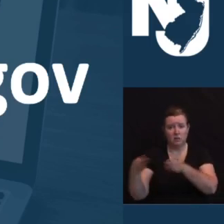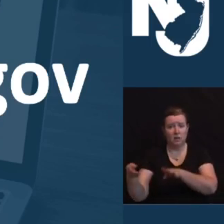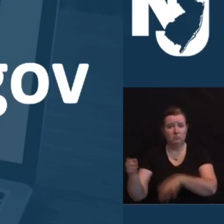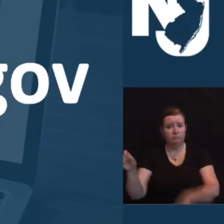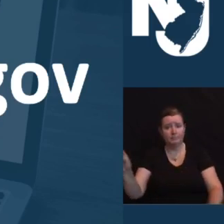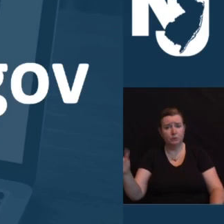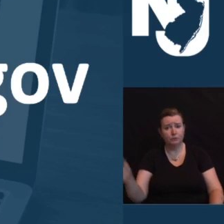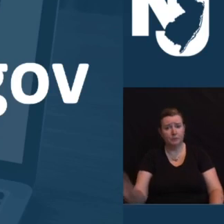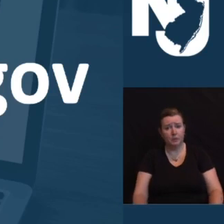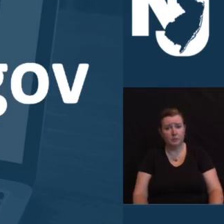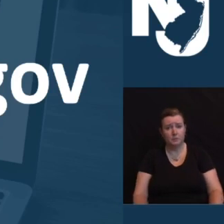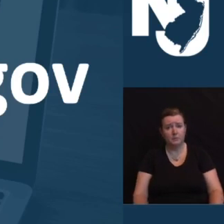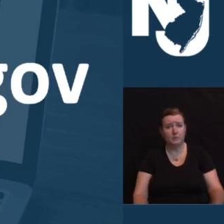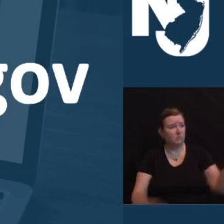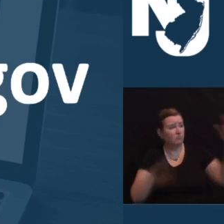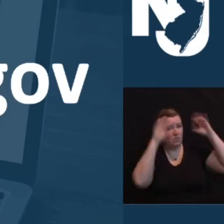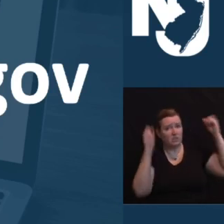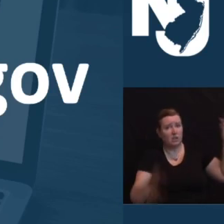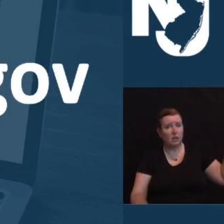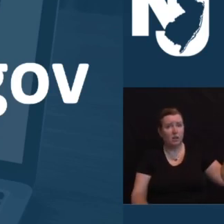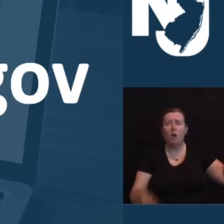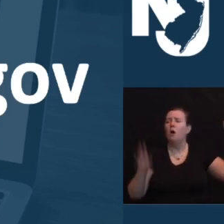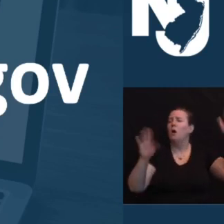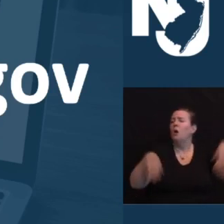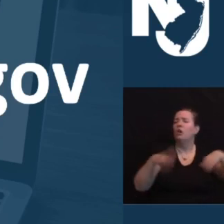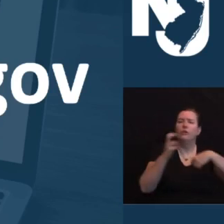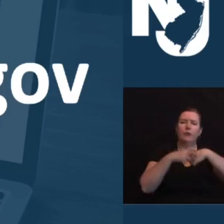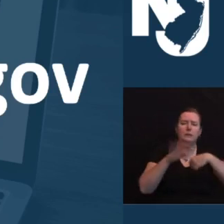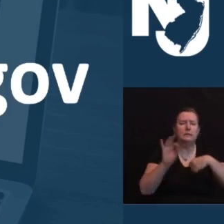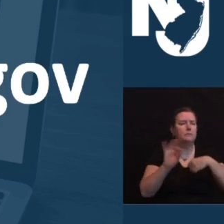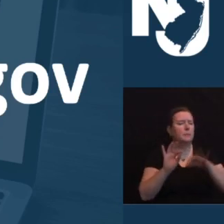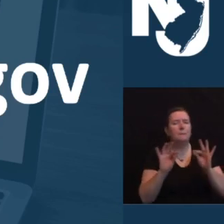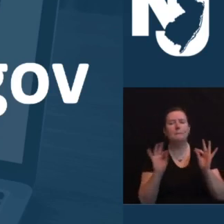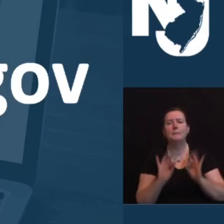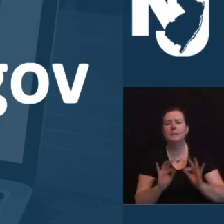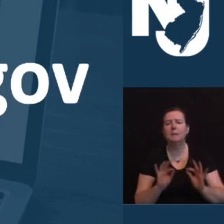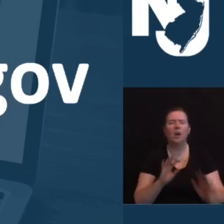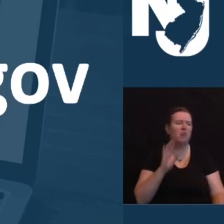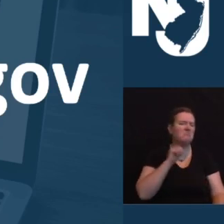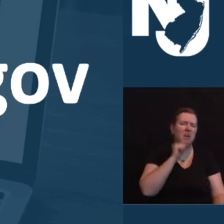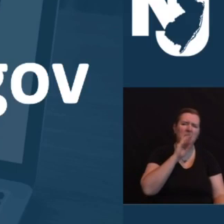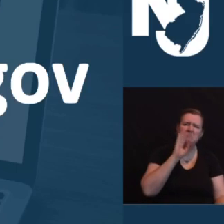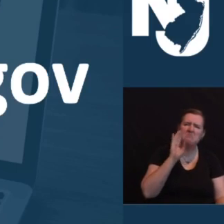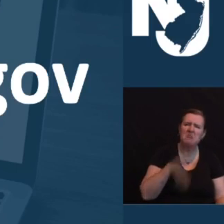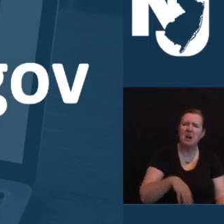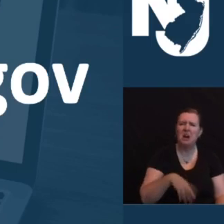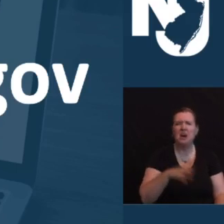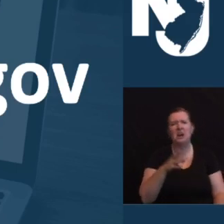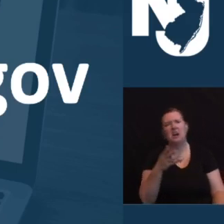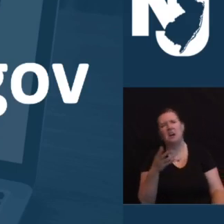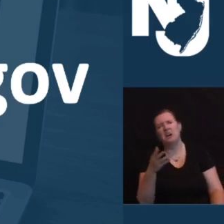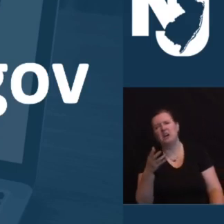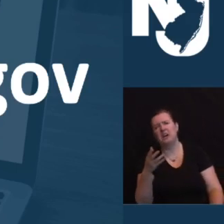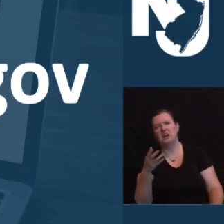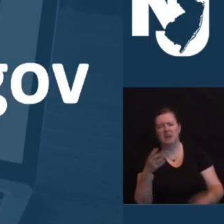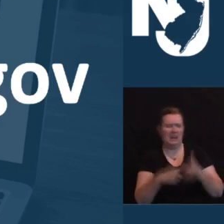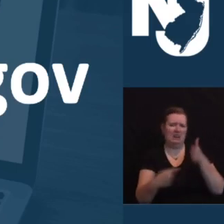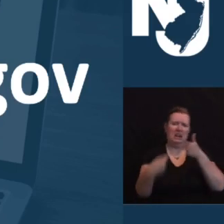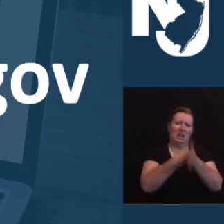So to say this virus isn't still with us, to say that it isn't virulent, to say that it could not take your life